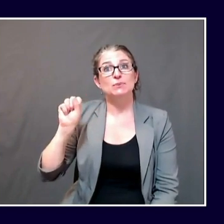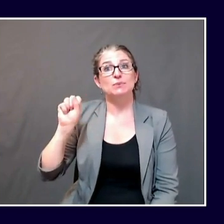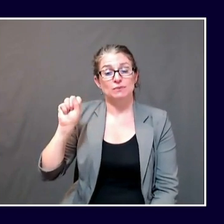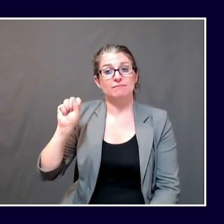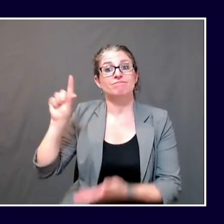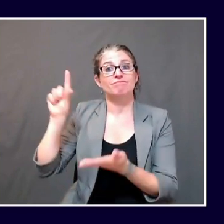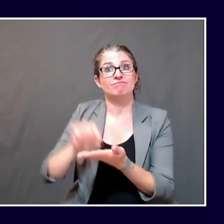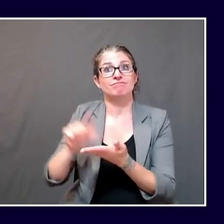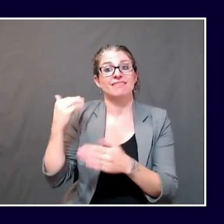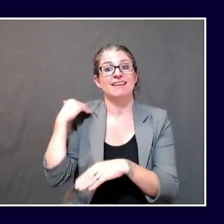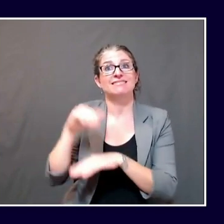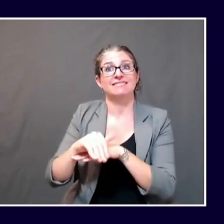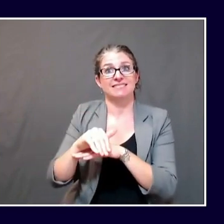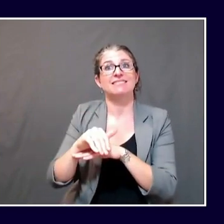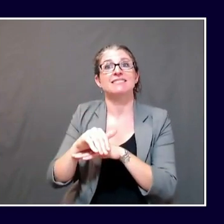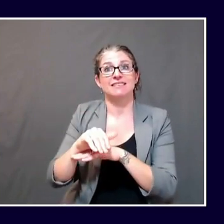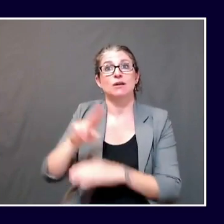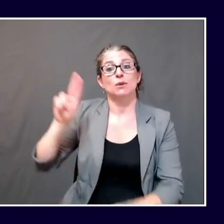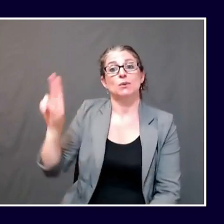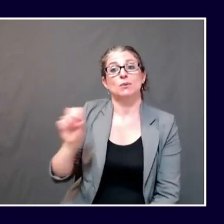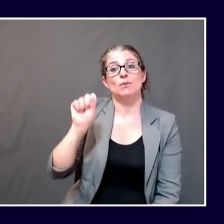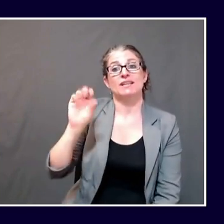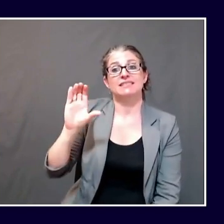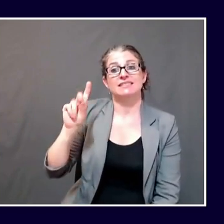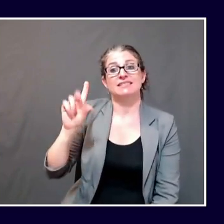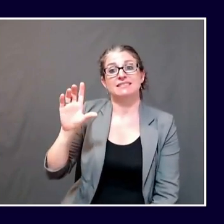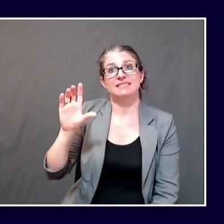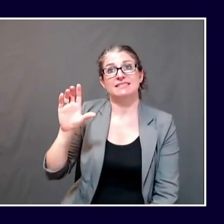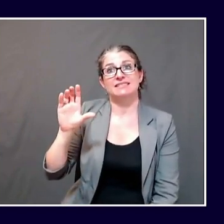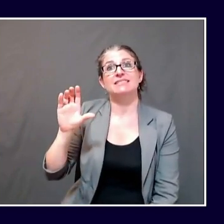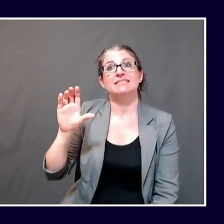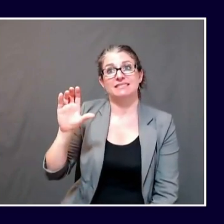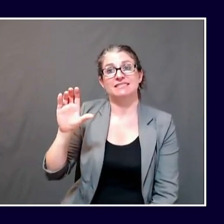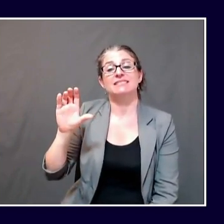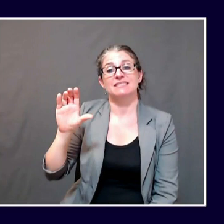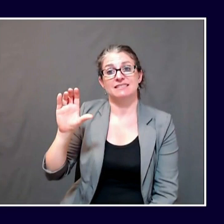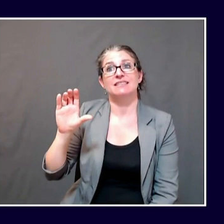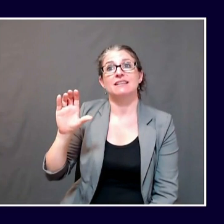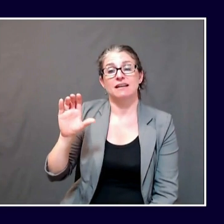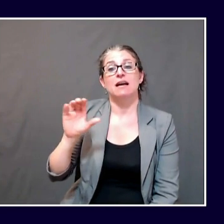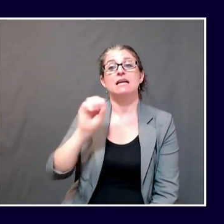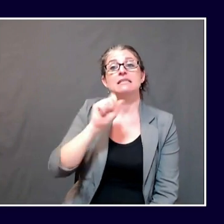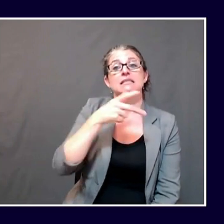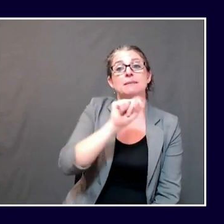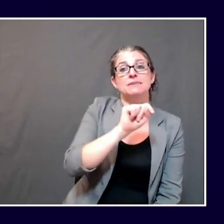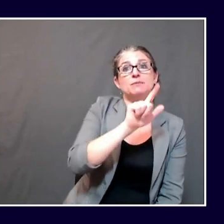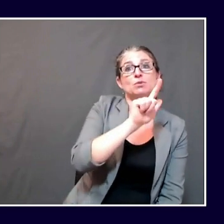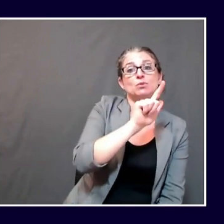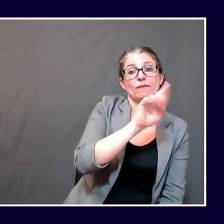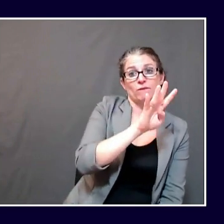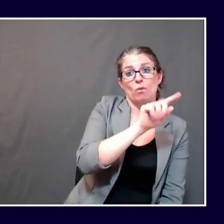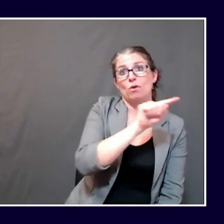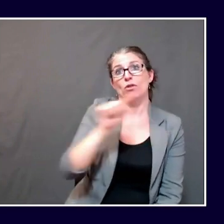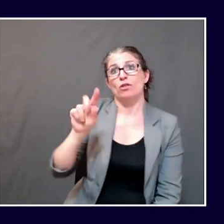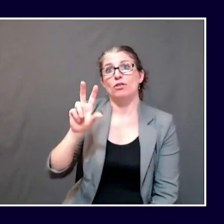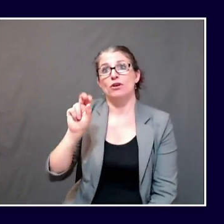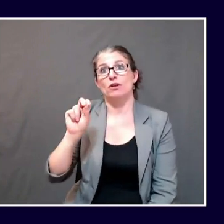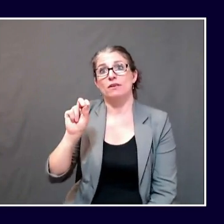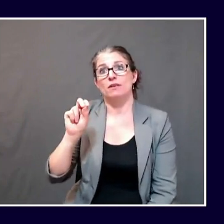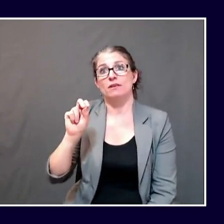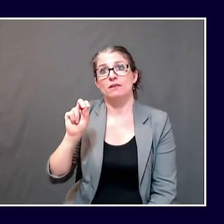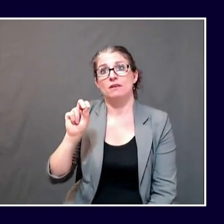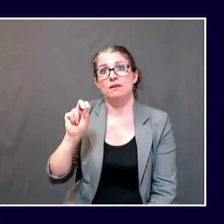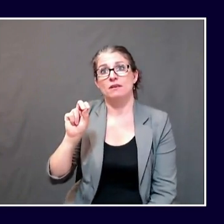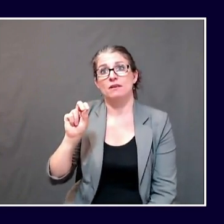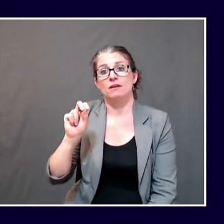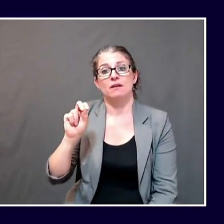stopped releasing guidance from September 24th to the 30th. And then a source close to ABC said that scientists are actually prevented